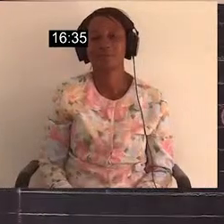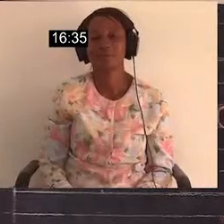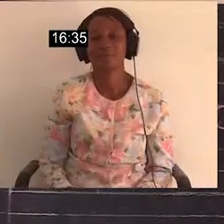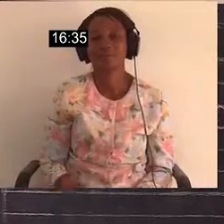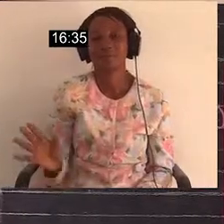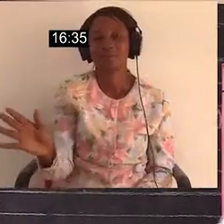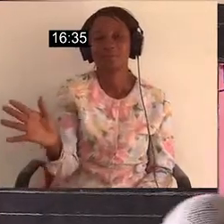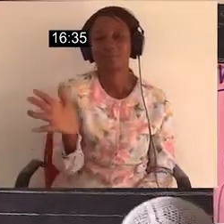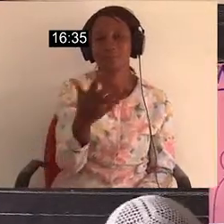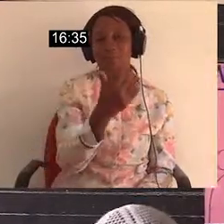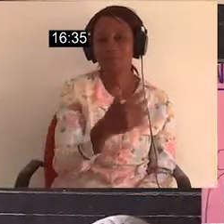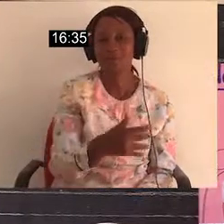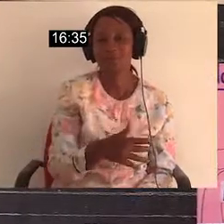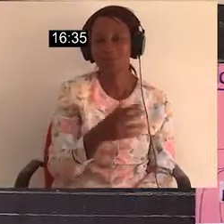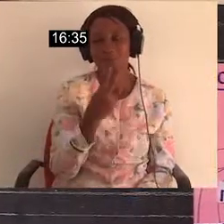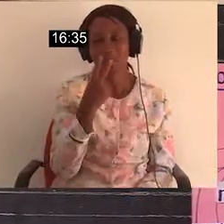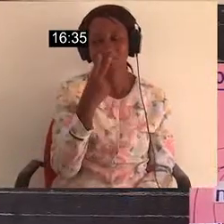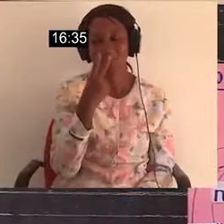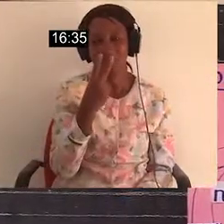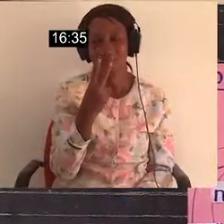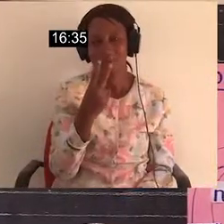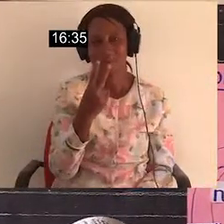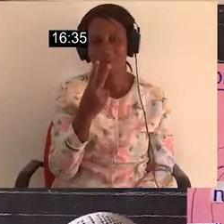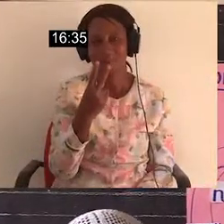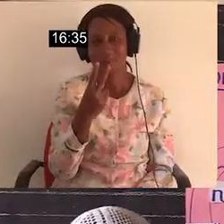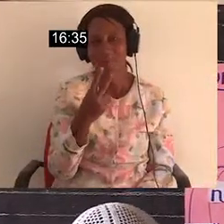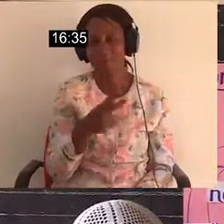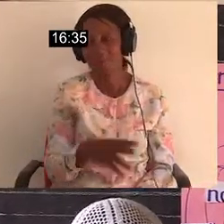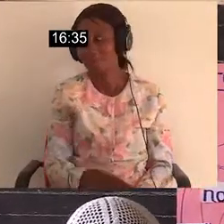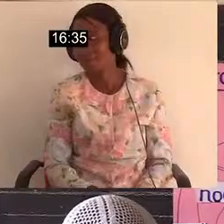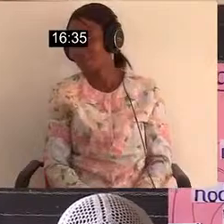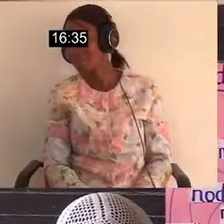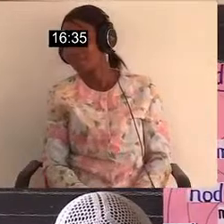I'm going to spy again. Listen carefully.